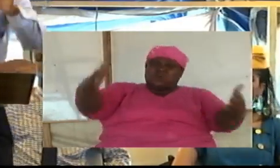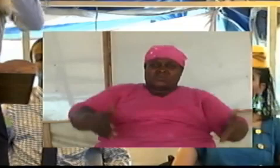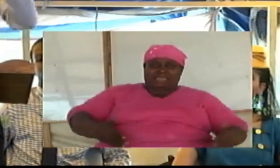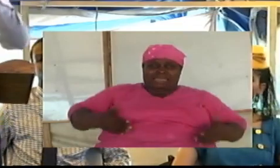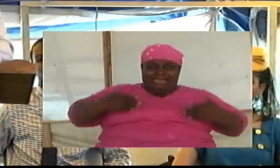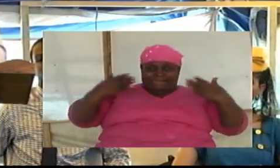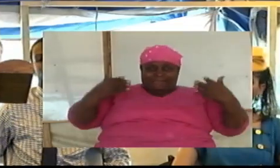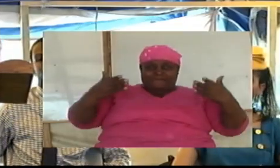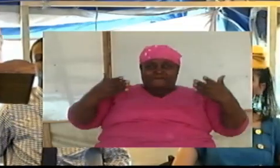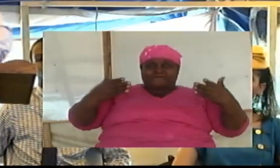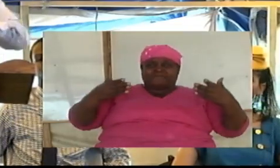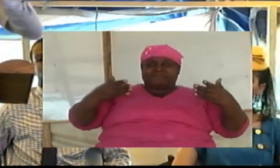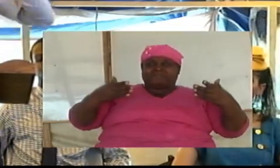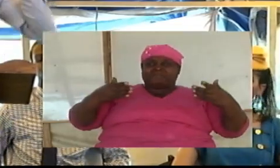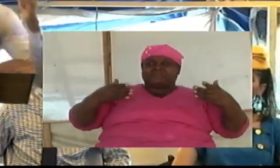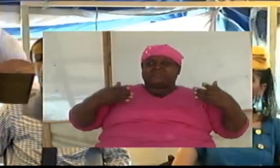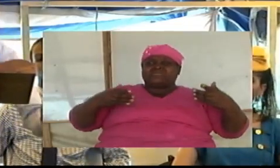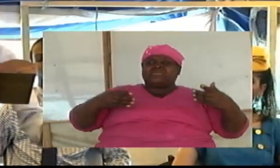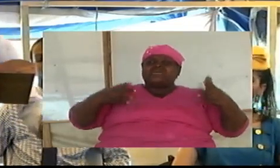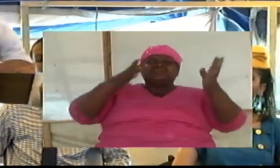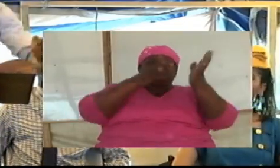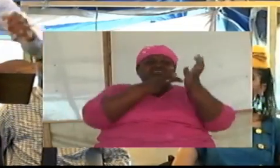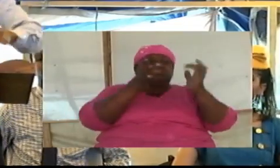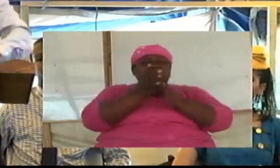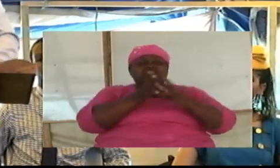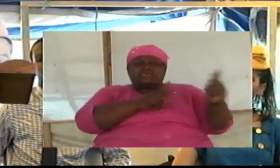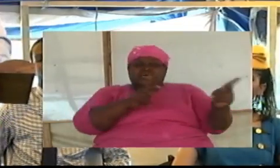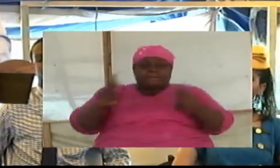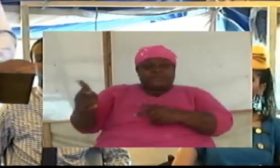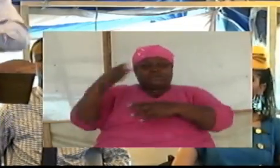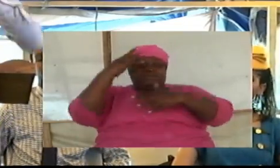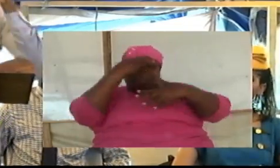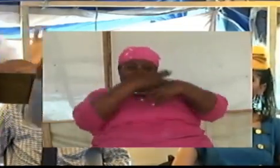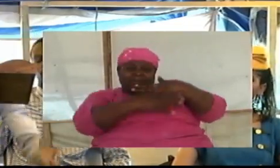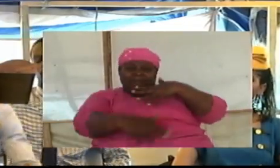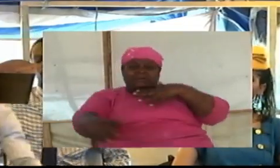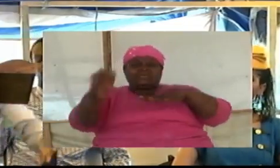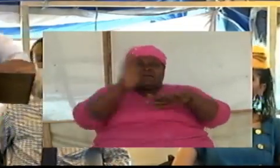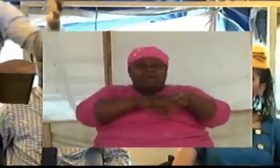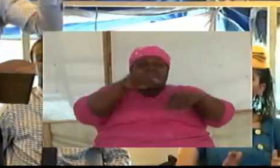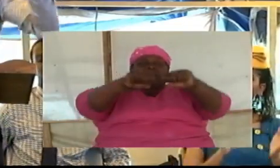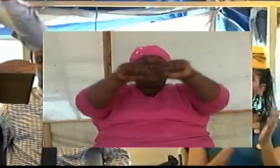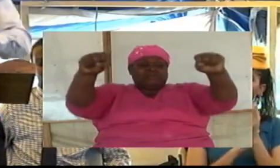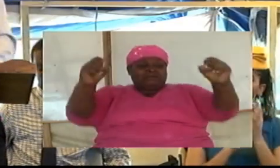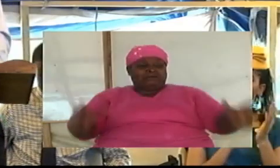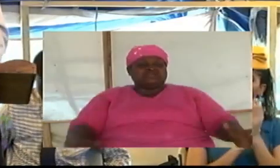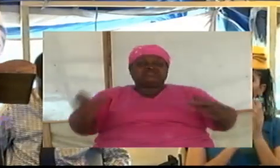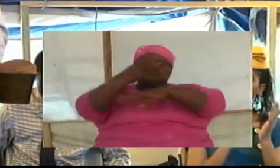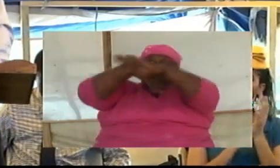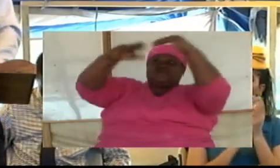Kato Shataya. He put the blood, hallelujah, on the altars of heaven.